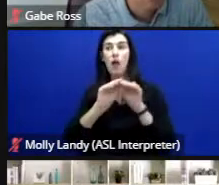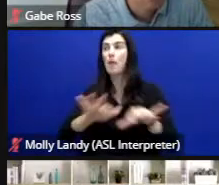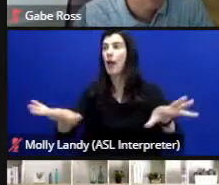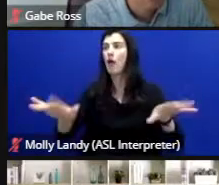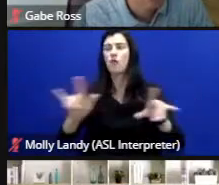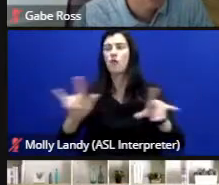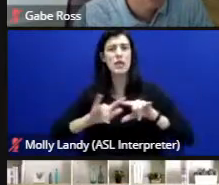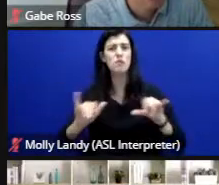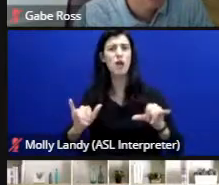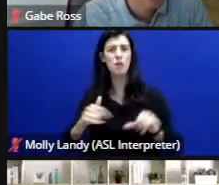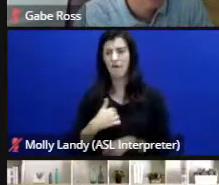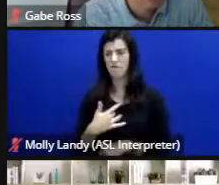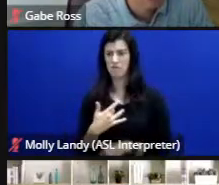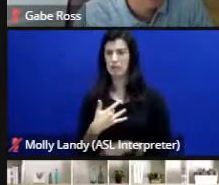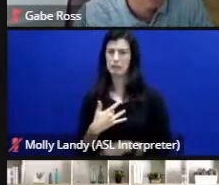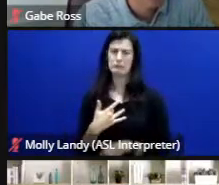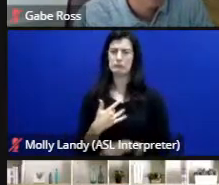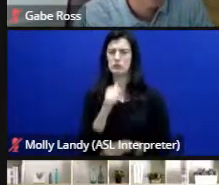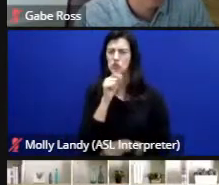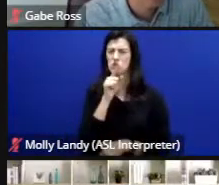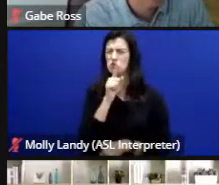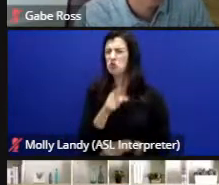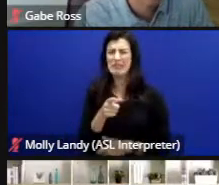be opening the school in the first place.